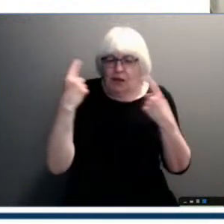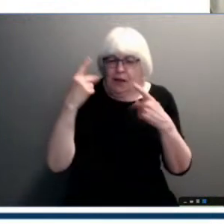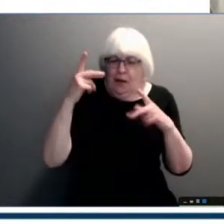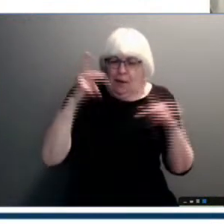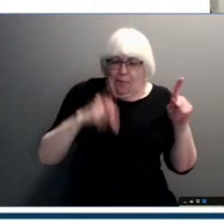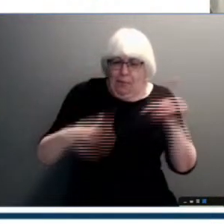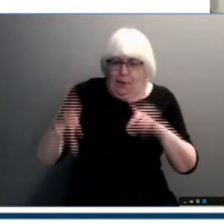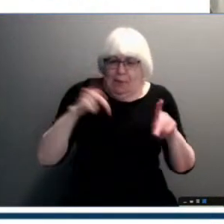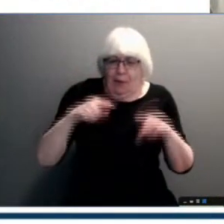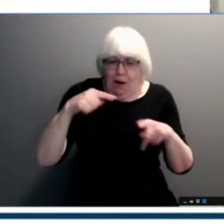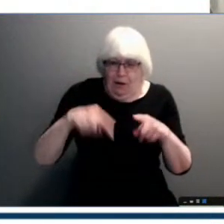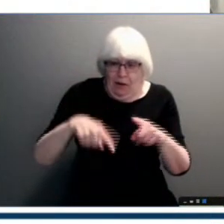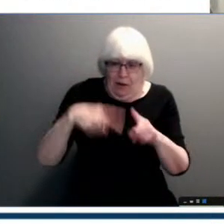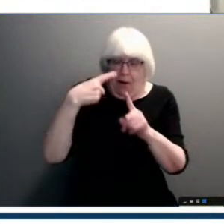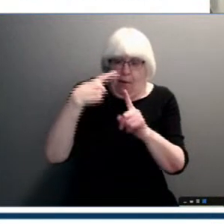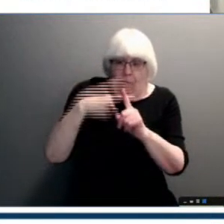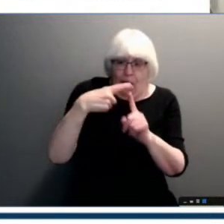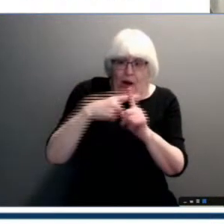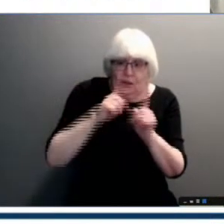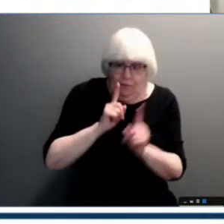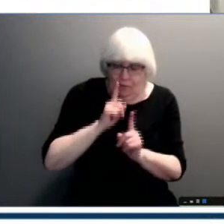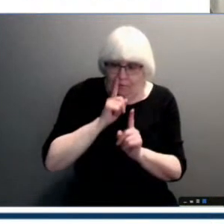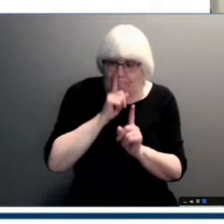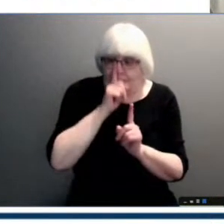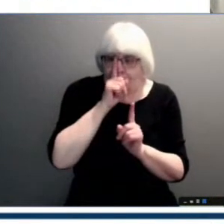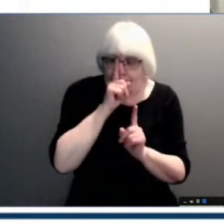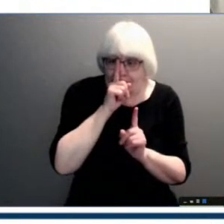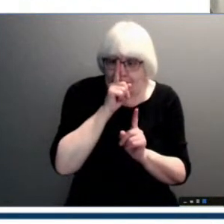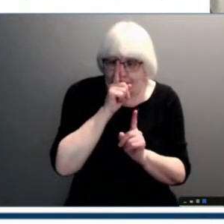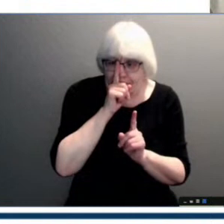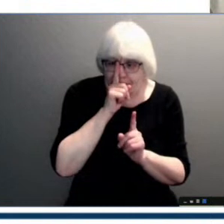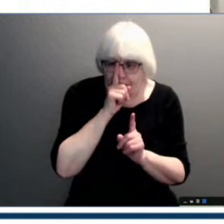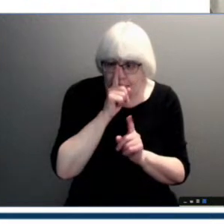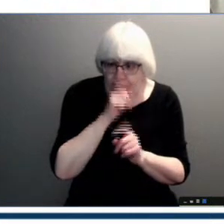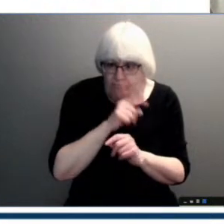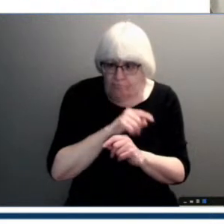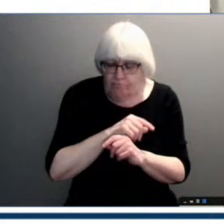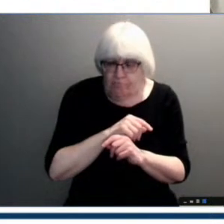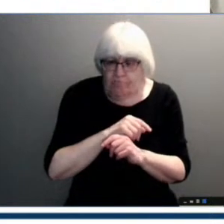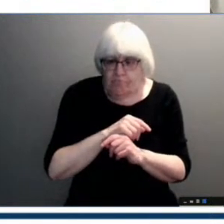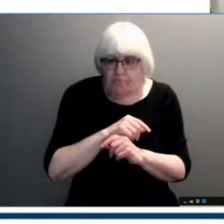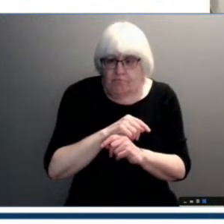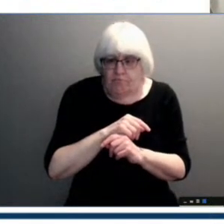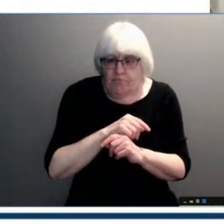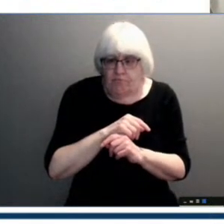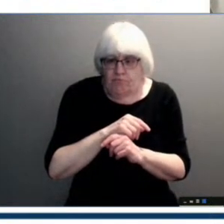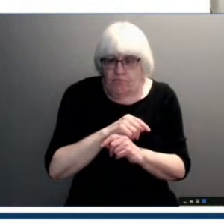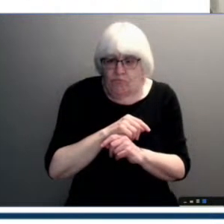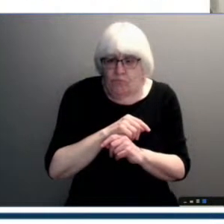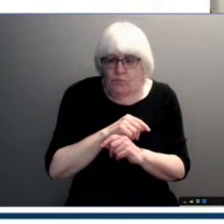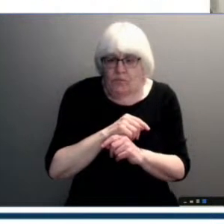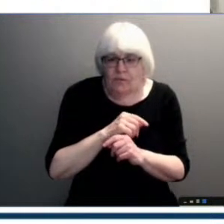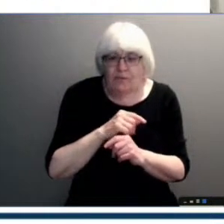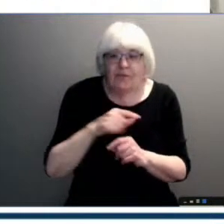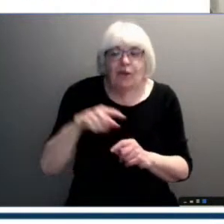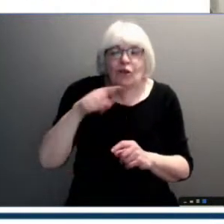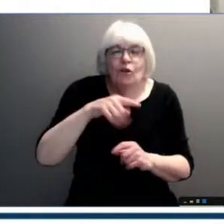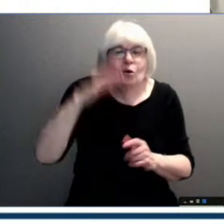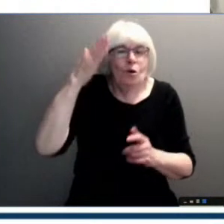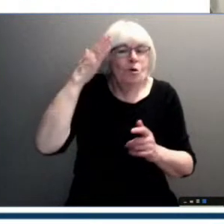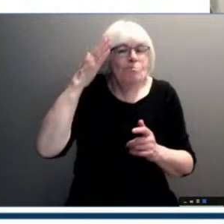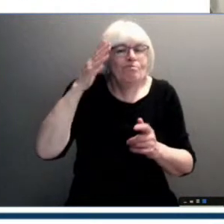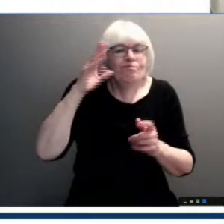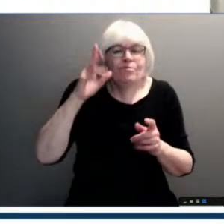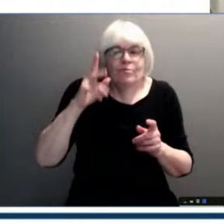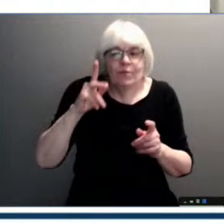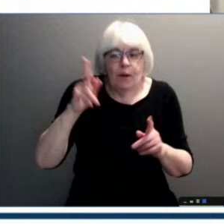need to continue to advertise exposure sites? Because not everyone would know when they were at least 15 minutes